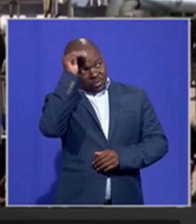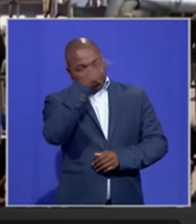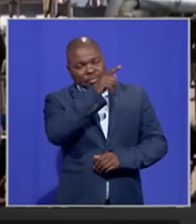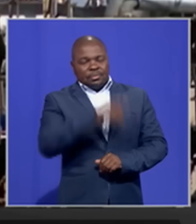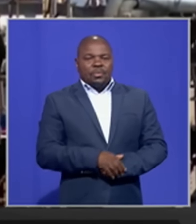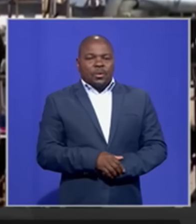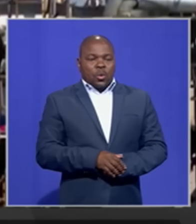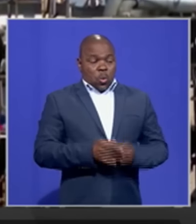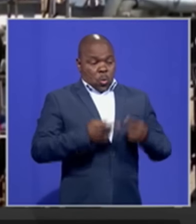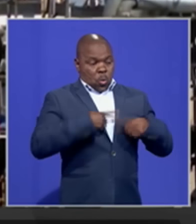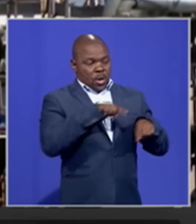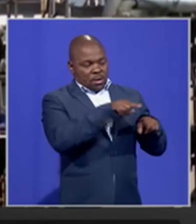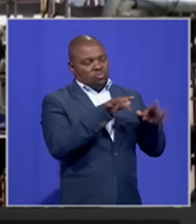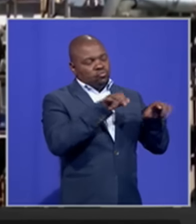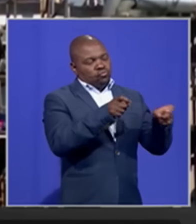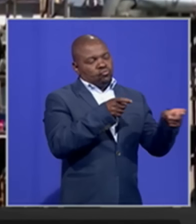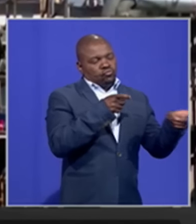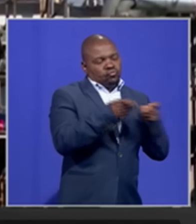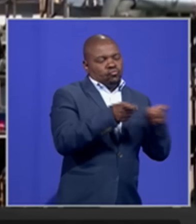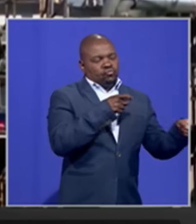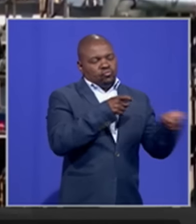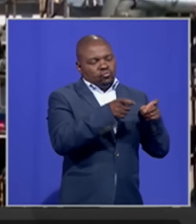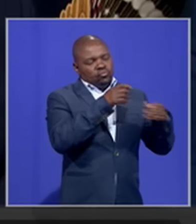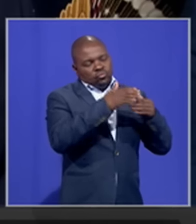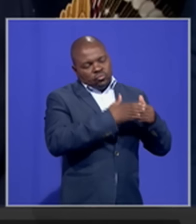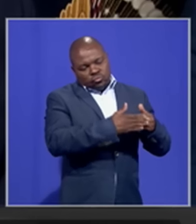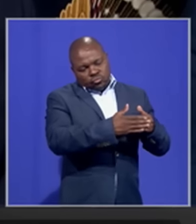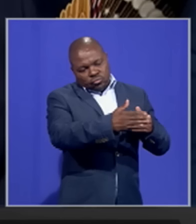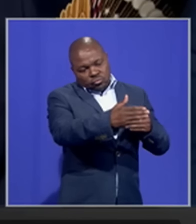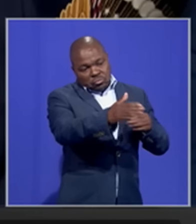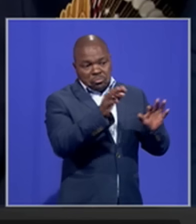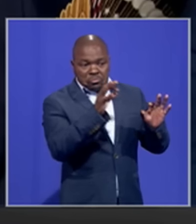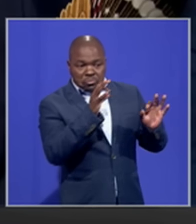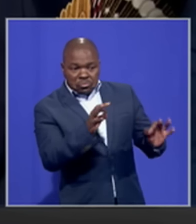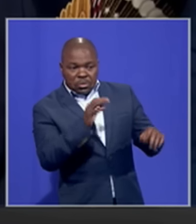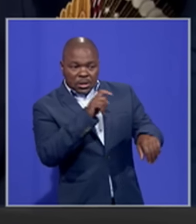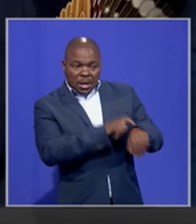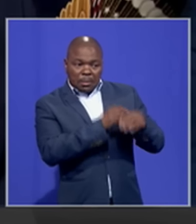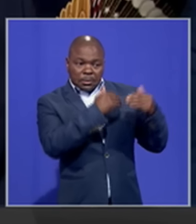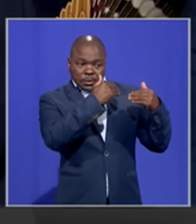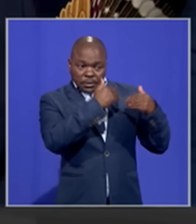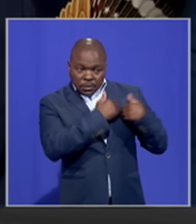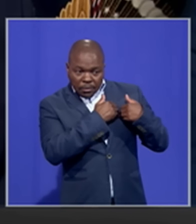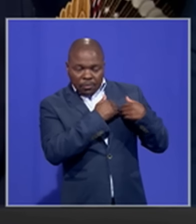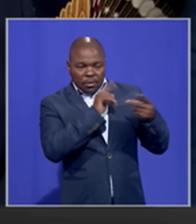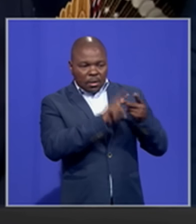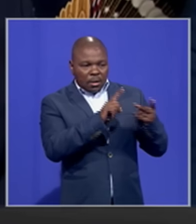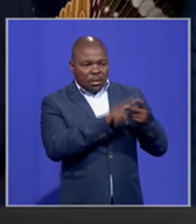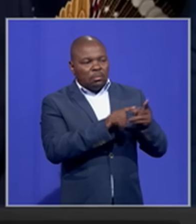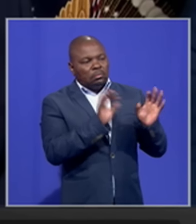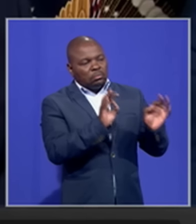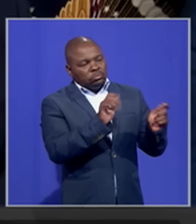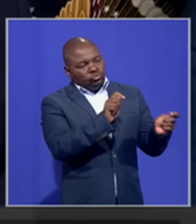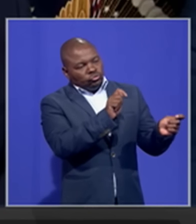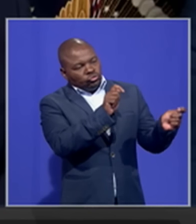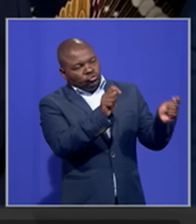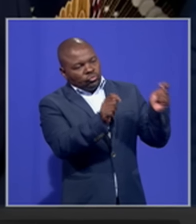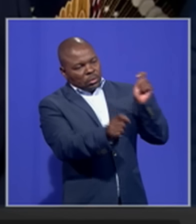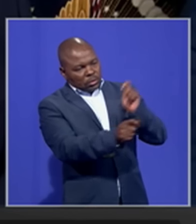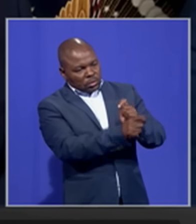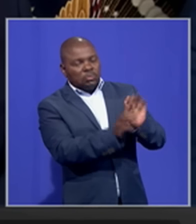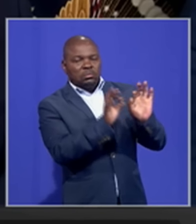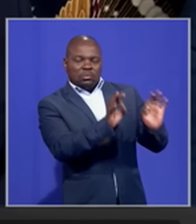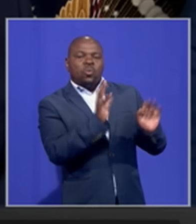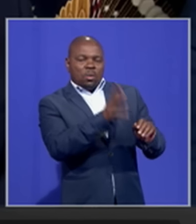to run the country until such time as we can do a safe, proper and judicious transition.